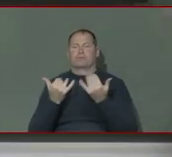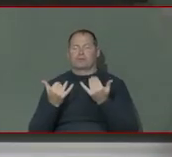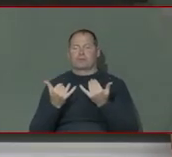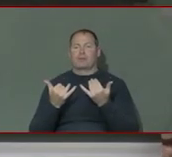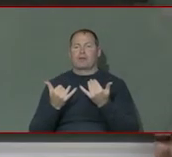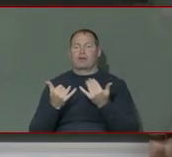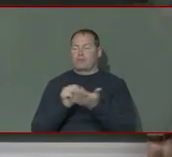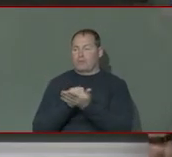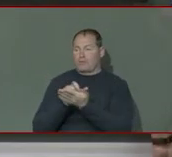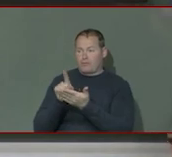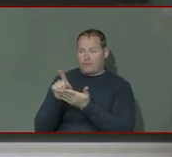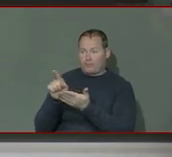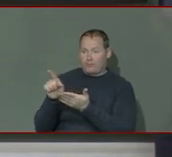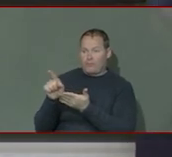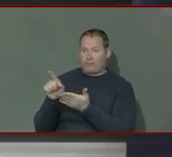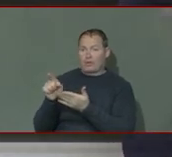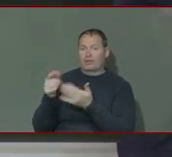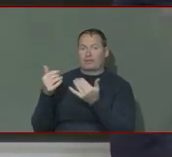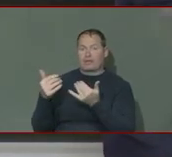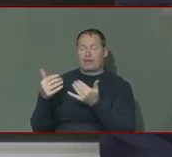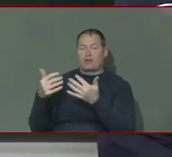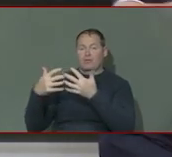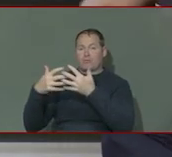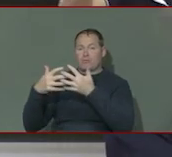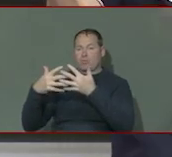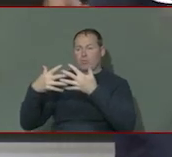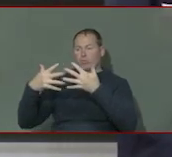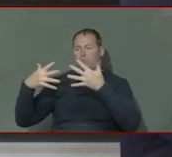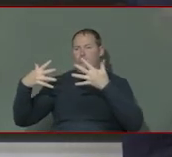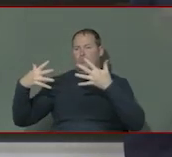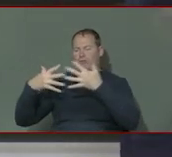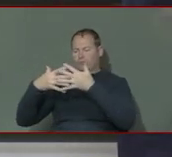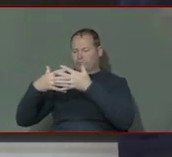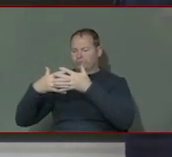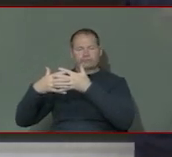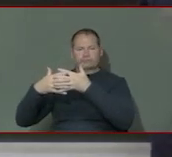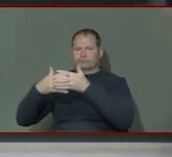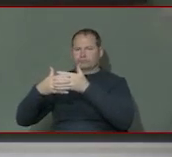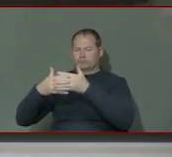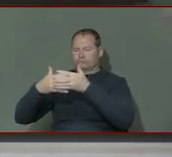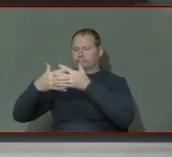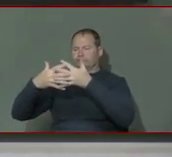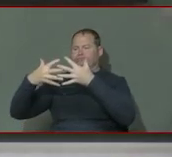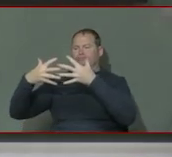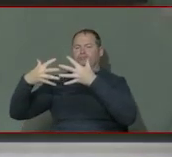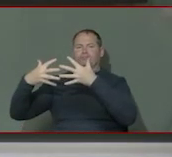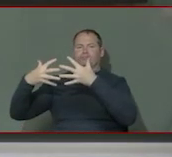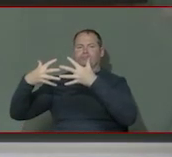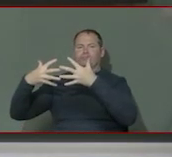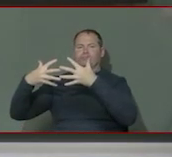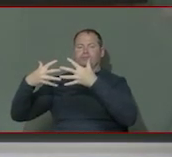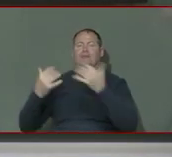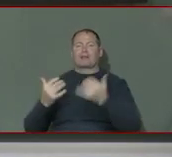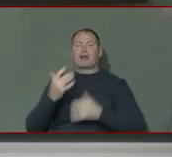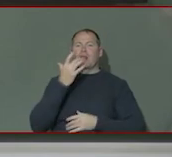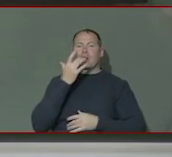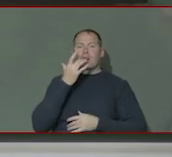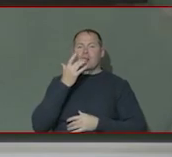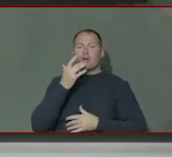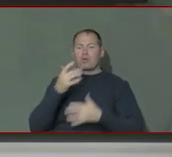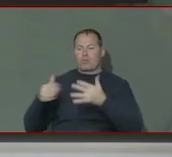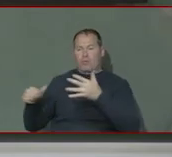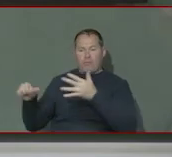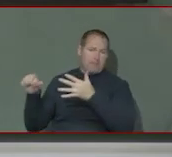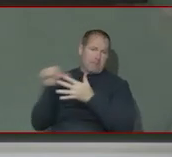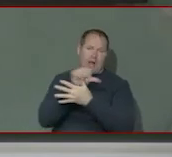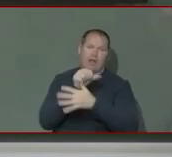the distal tubes here to become more permeable, to open up for the salts to go back into